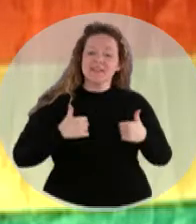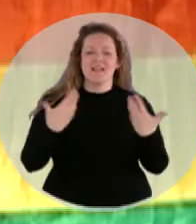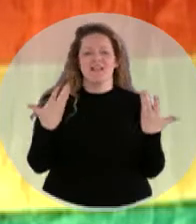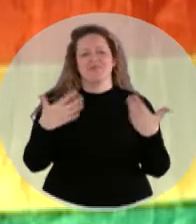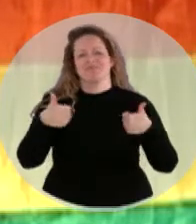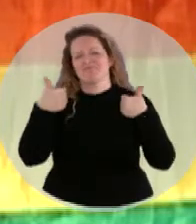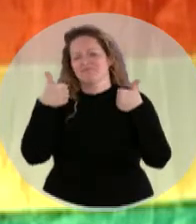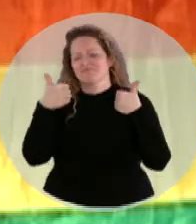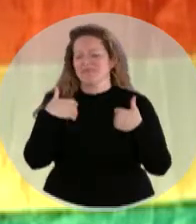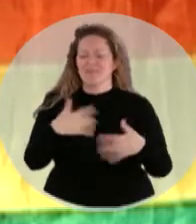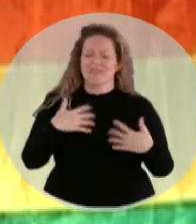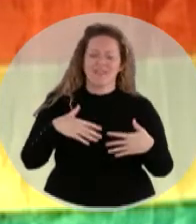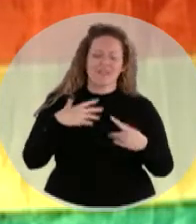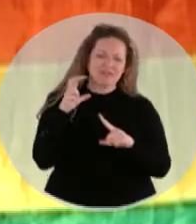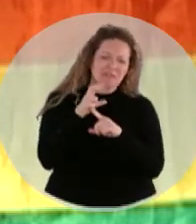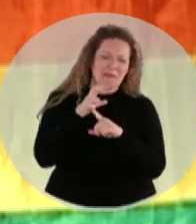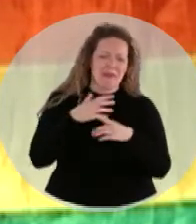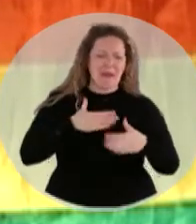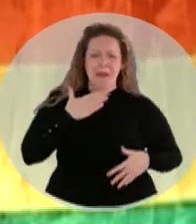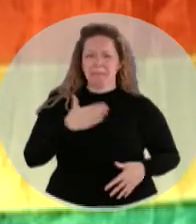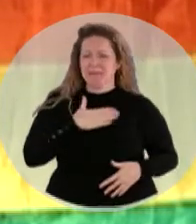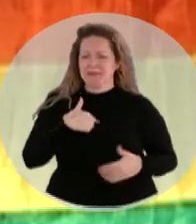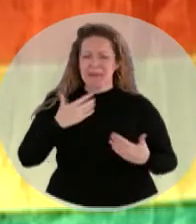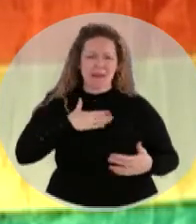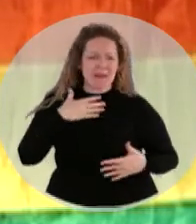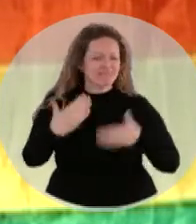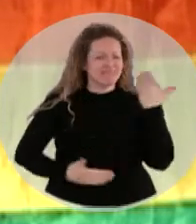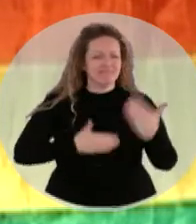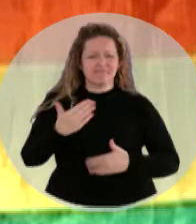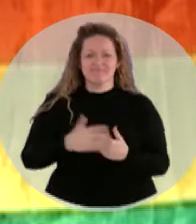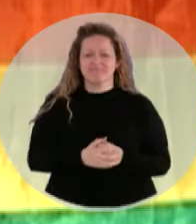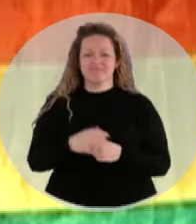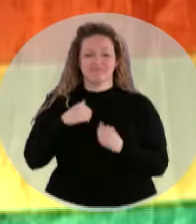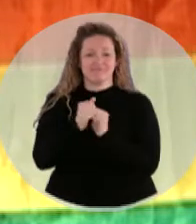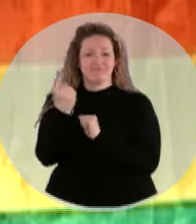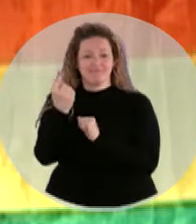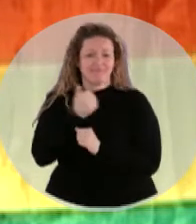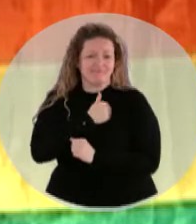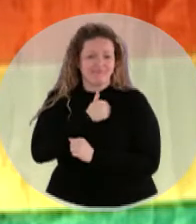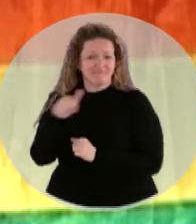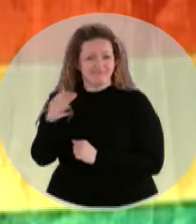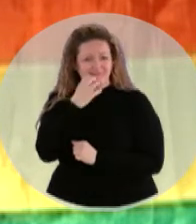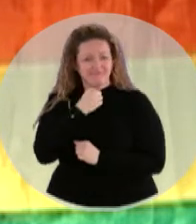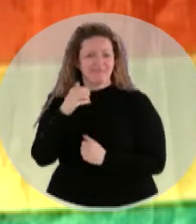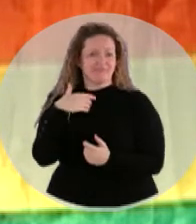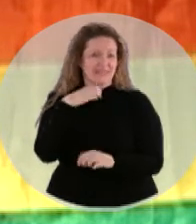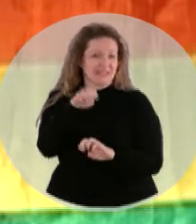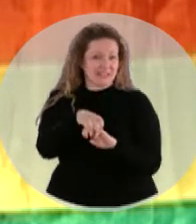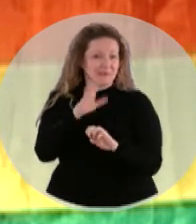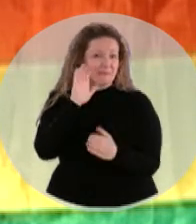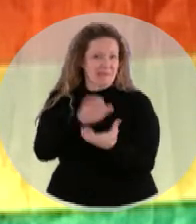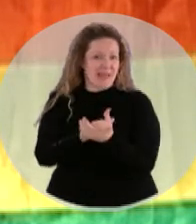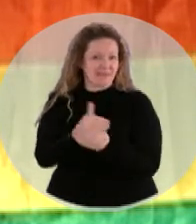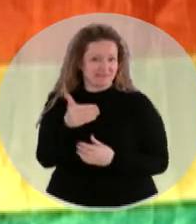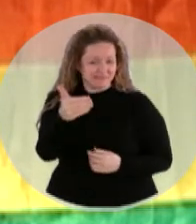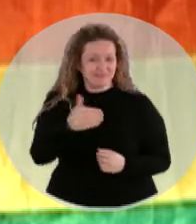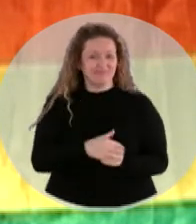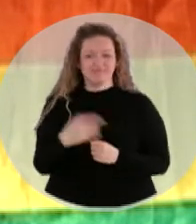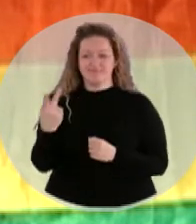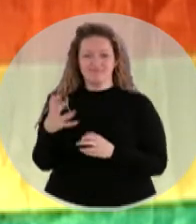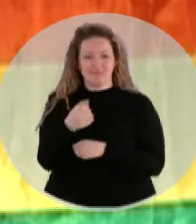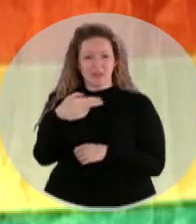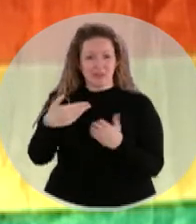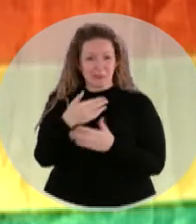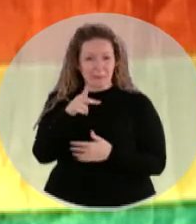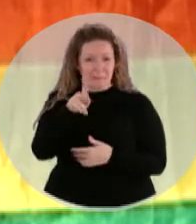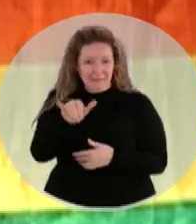has ever been. I am with somebody that I love very much. We are engaged to be married. We just got ourselves a little puppy.